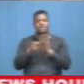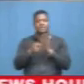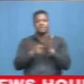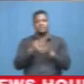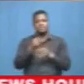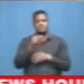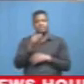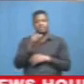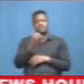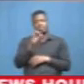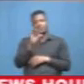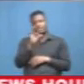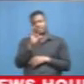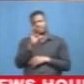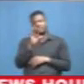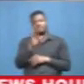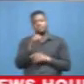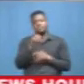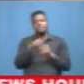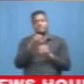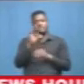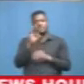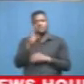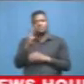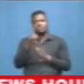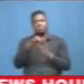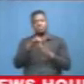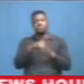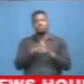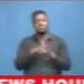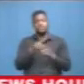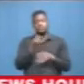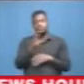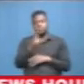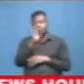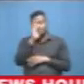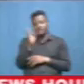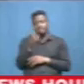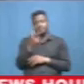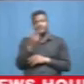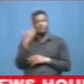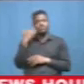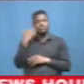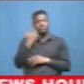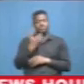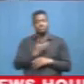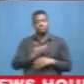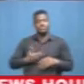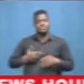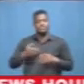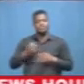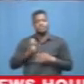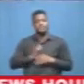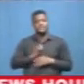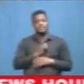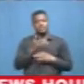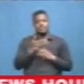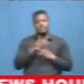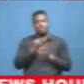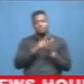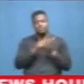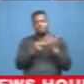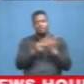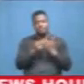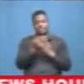clause 2 E and G of the 1992 Constitution. Dr. Stephen Opuni, a former chief executive of Cocoa Board between